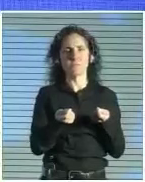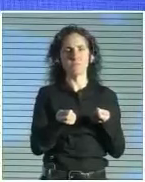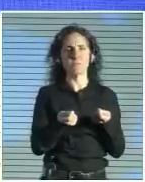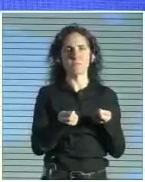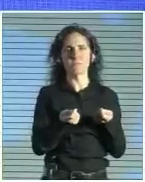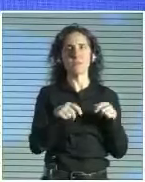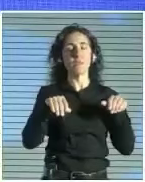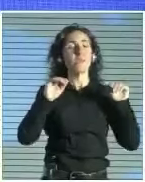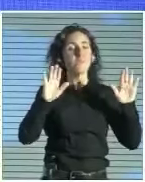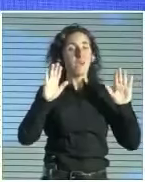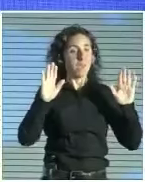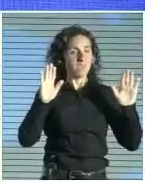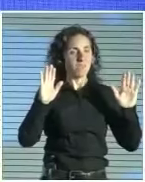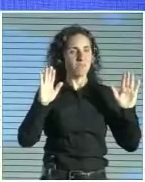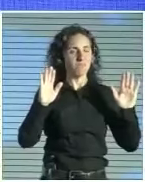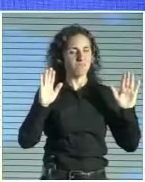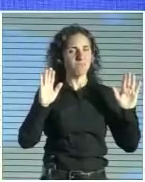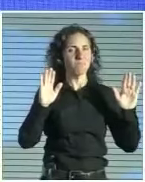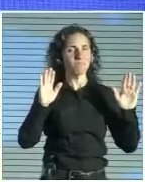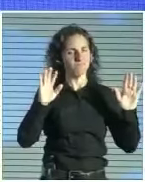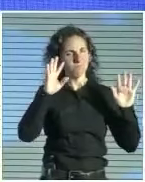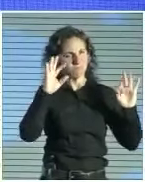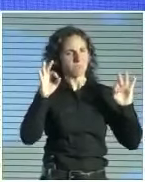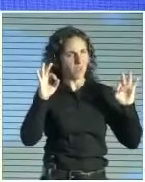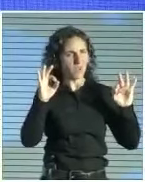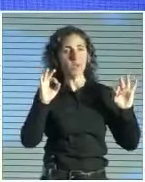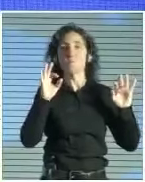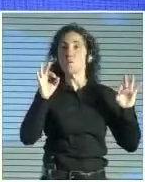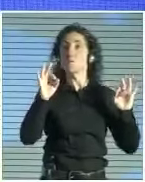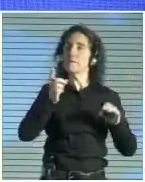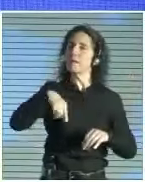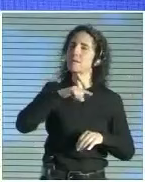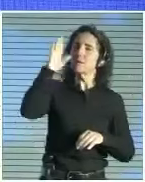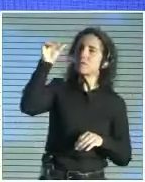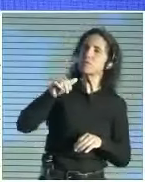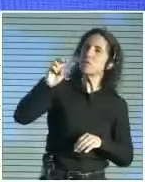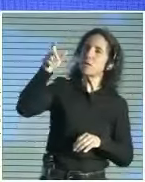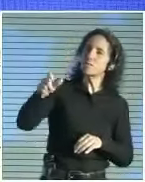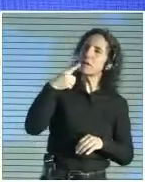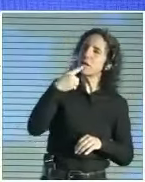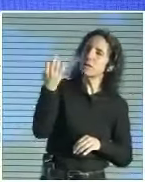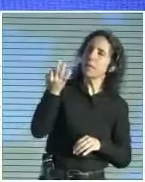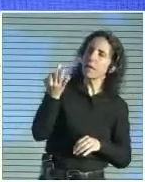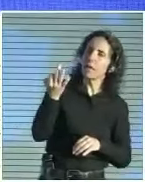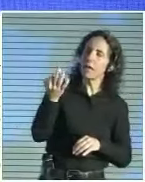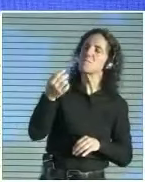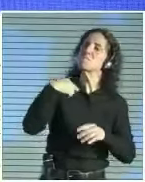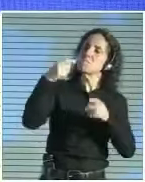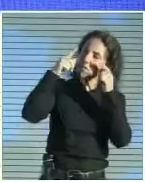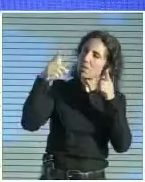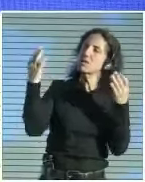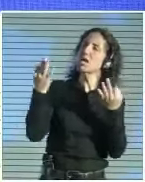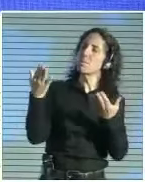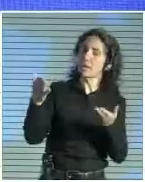definitely by hearing from somebody else that it's happening, as we just heard in this And